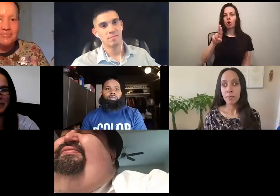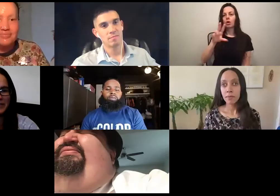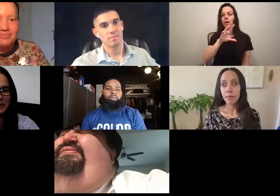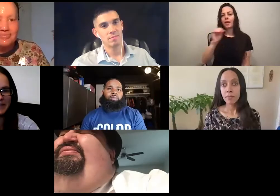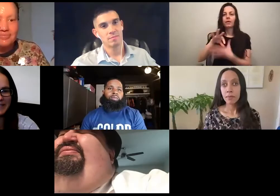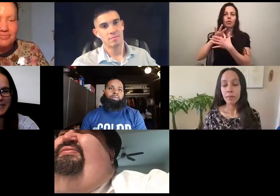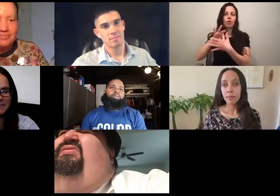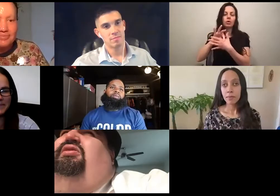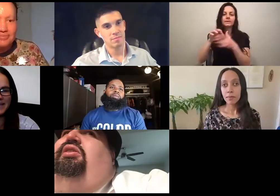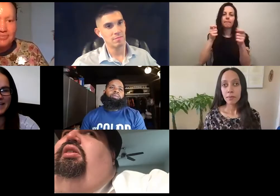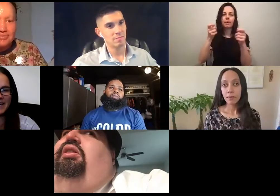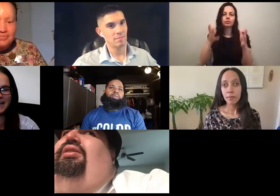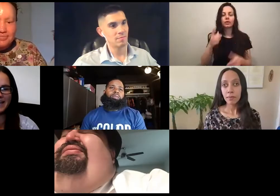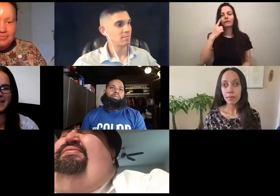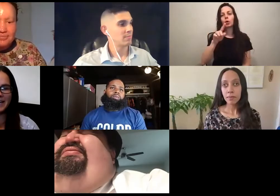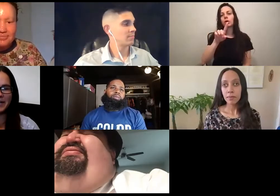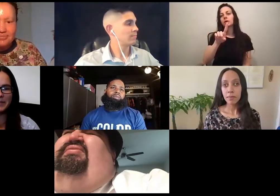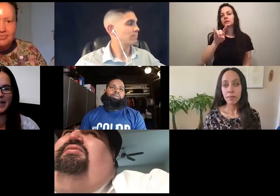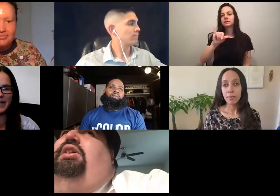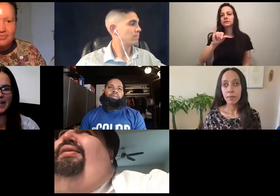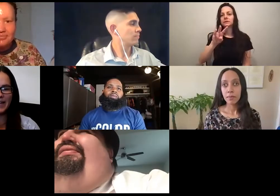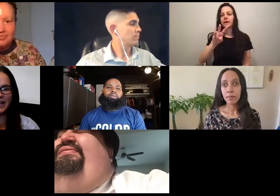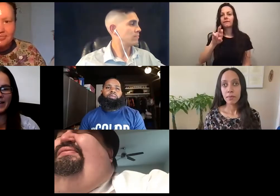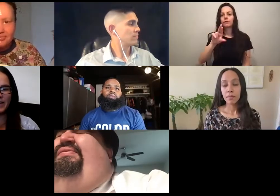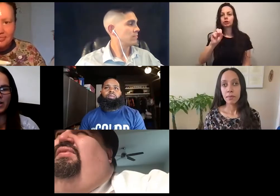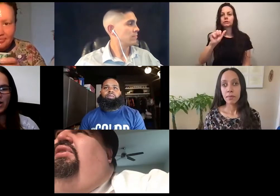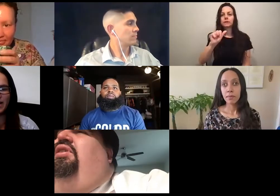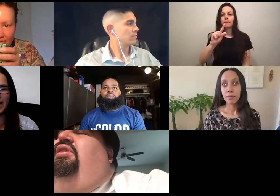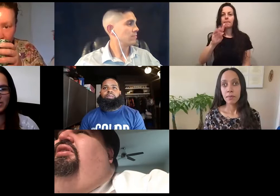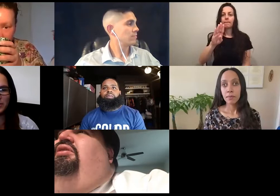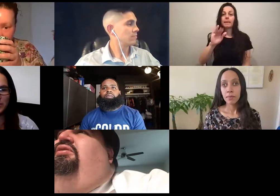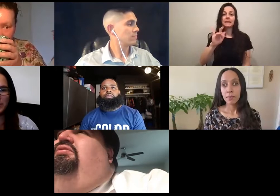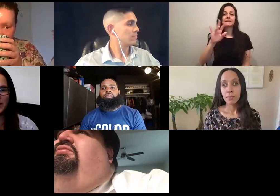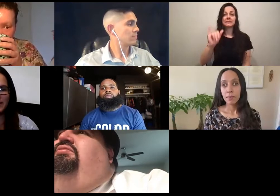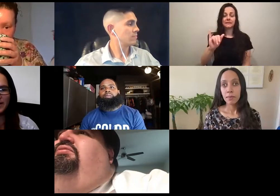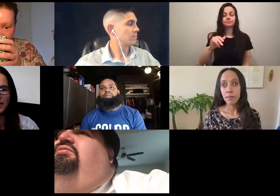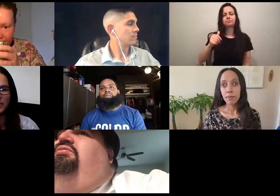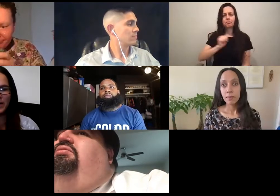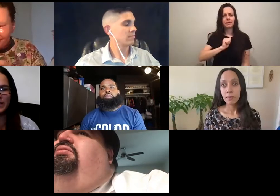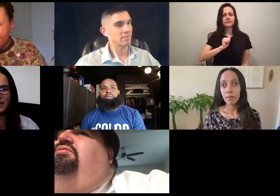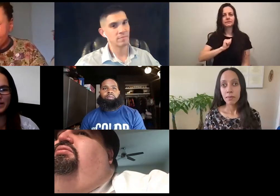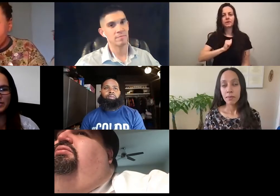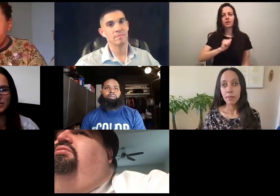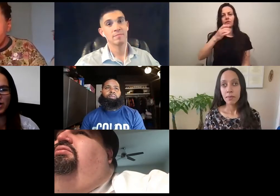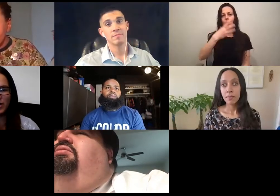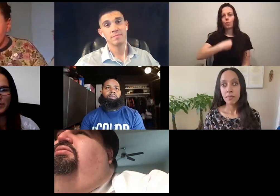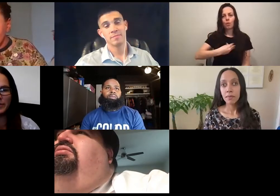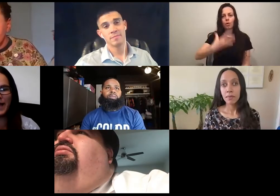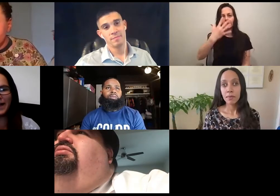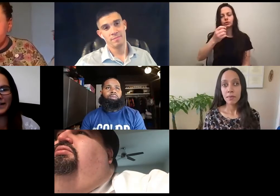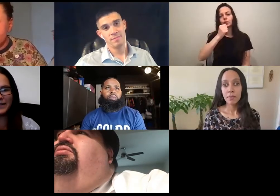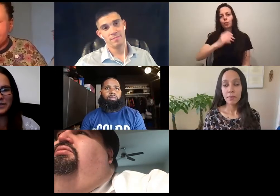for Diversability. I am a Caucasian woman with